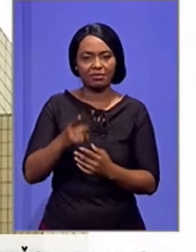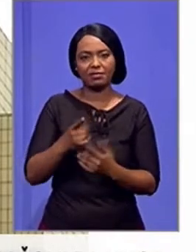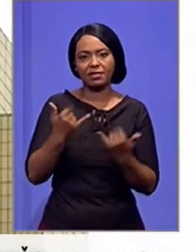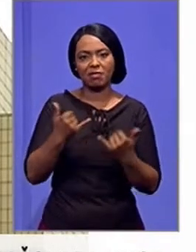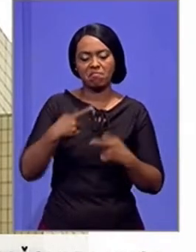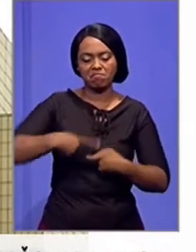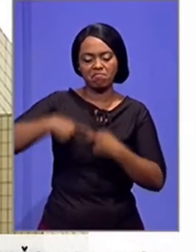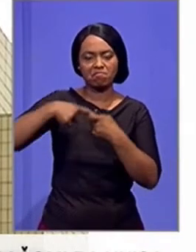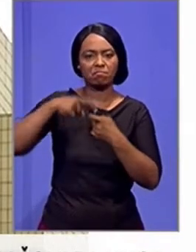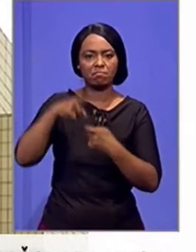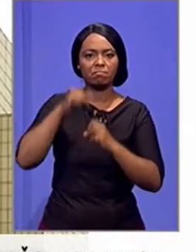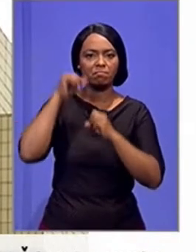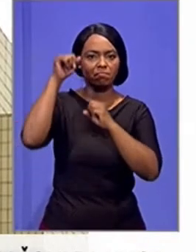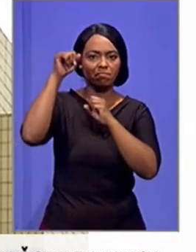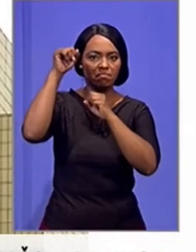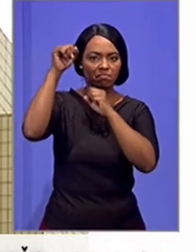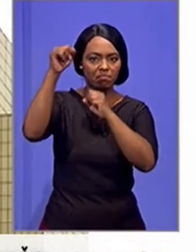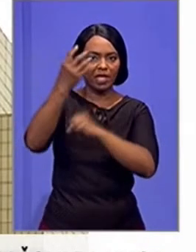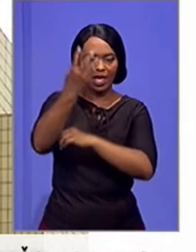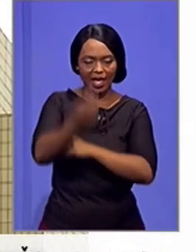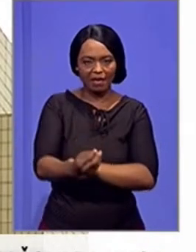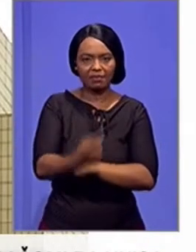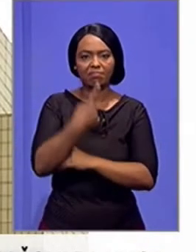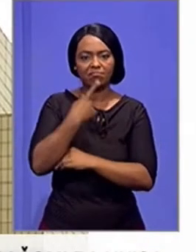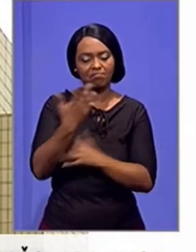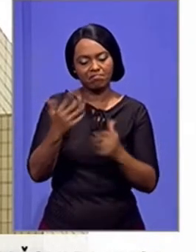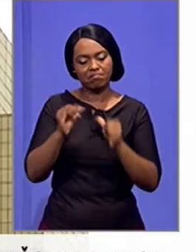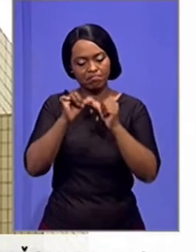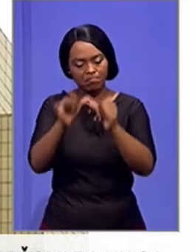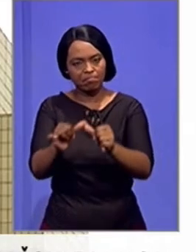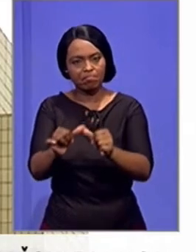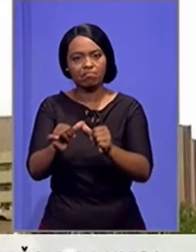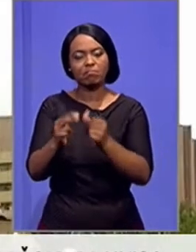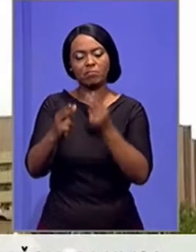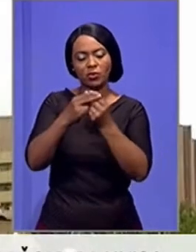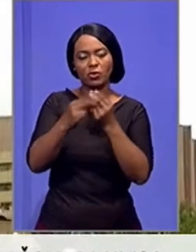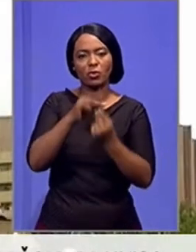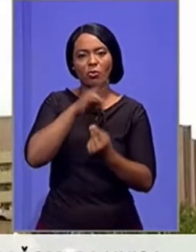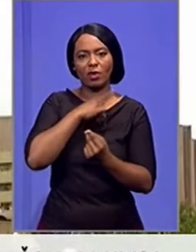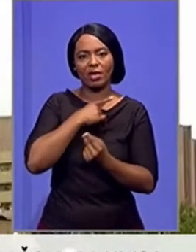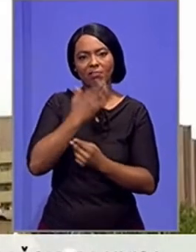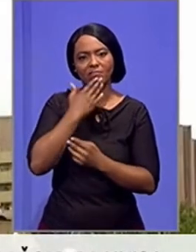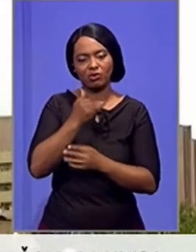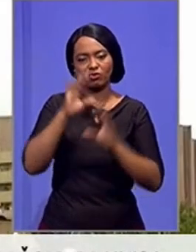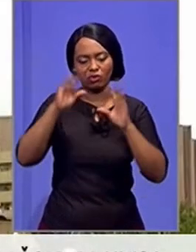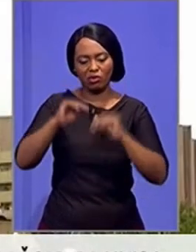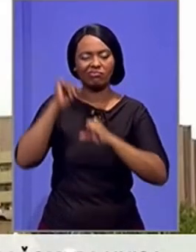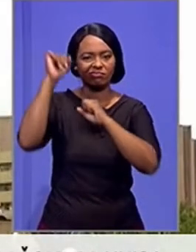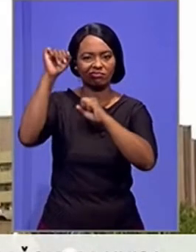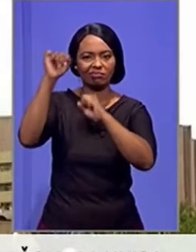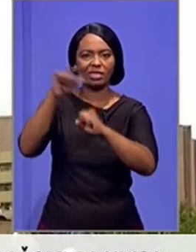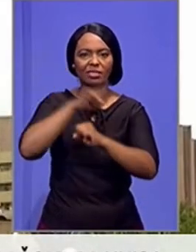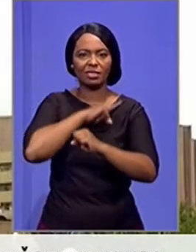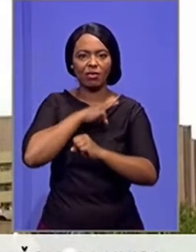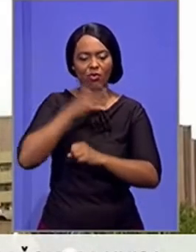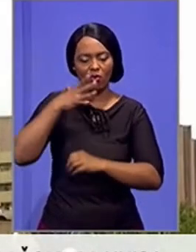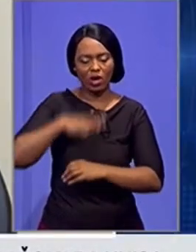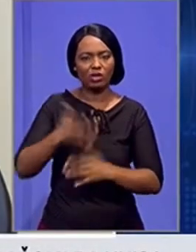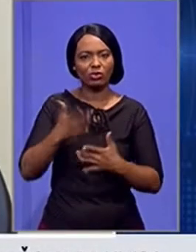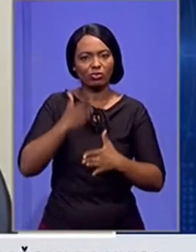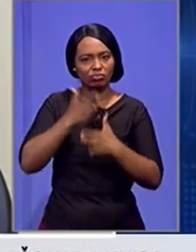nne go tšwetša pele ka ditherišano tša megolo le union ya bašomi go fediša ditšhitišo tšeo le go emiša ga ditirelo ka